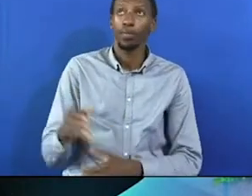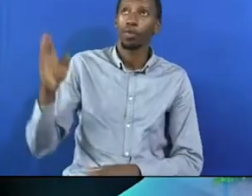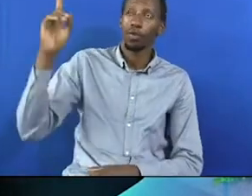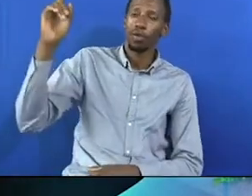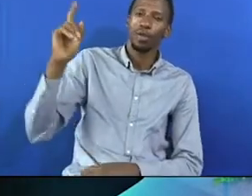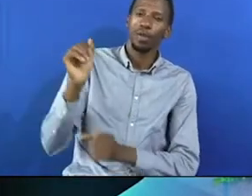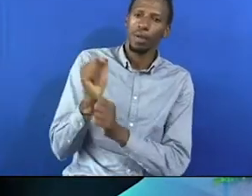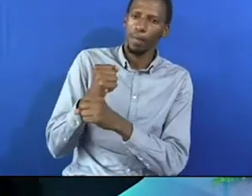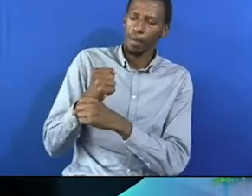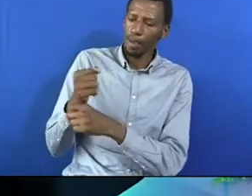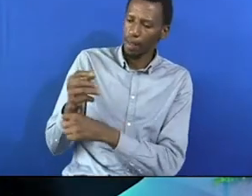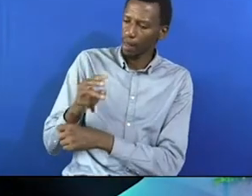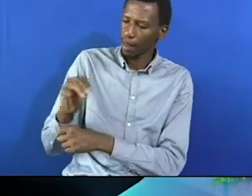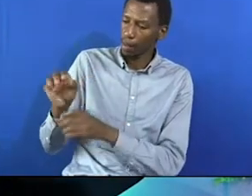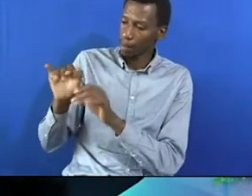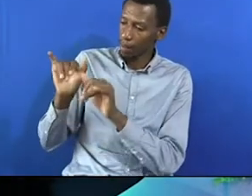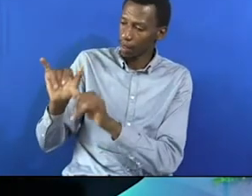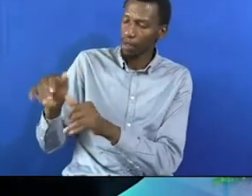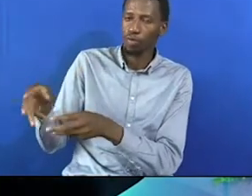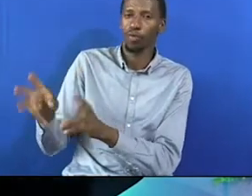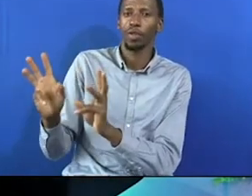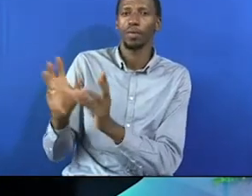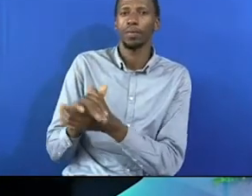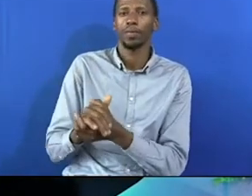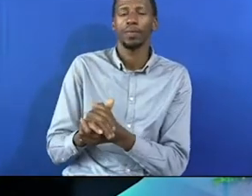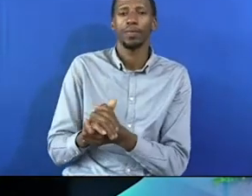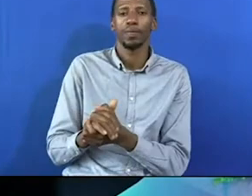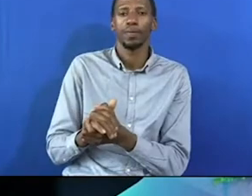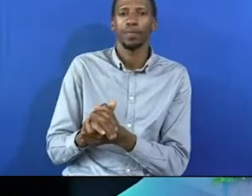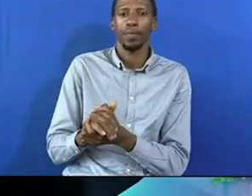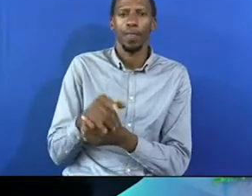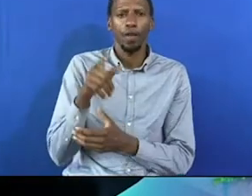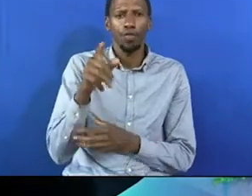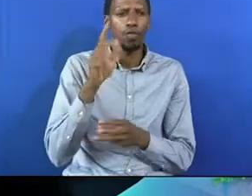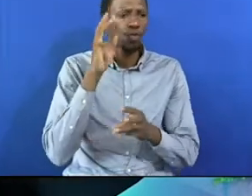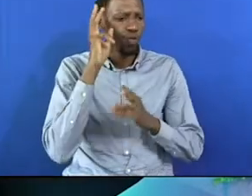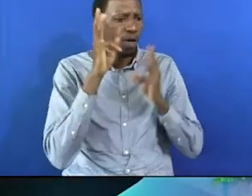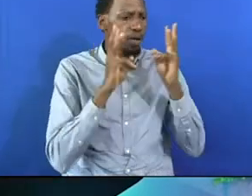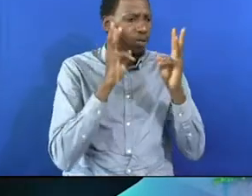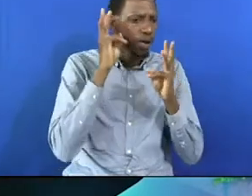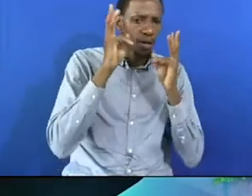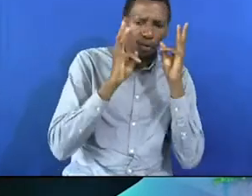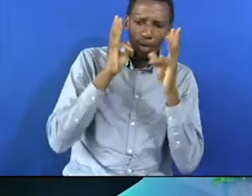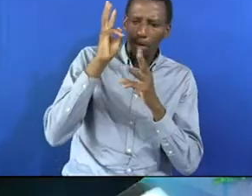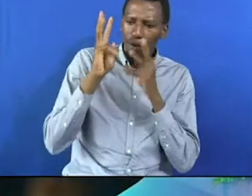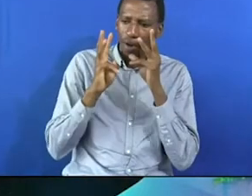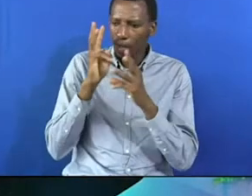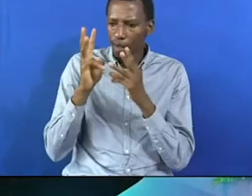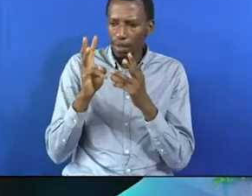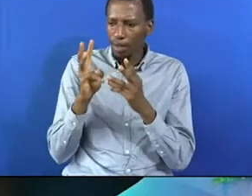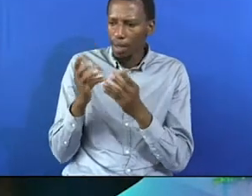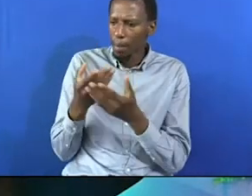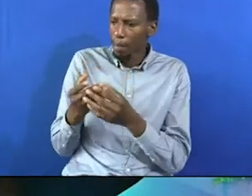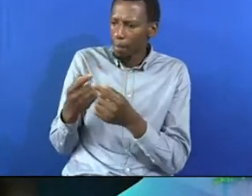God made them that way. While it is worrying you, it is not worrying them.